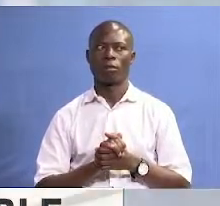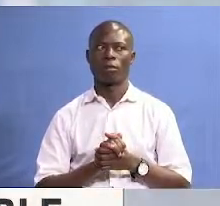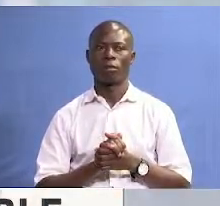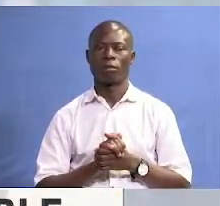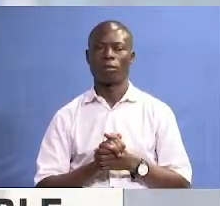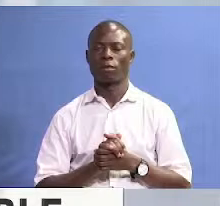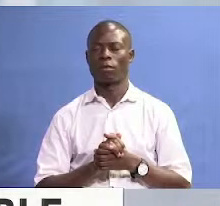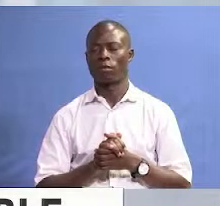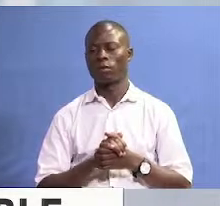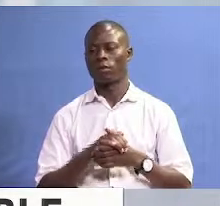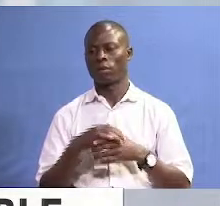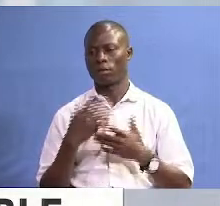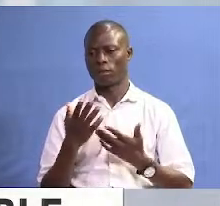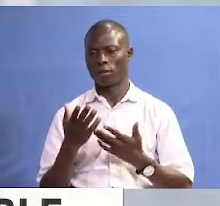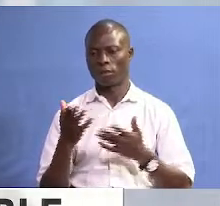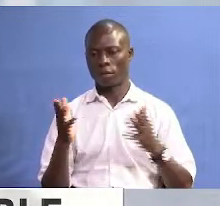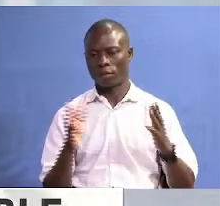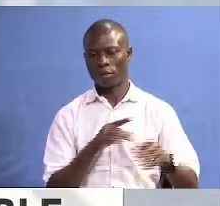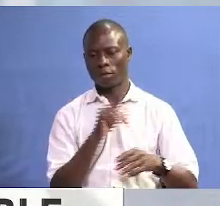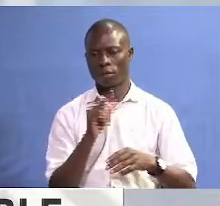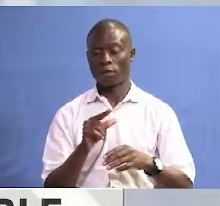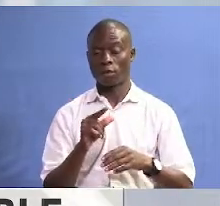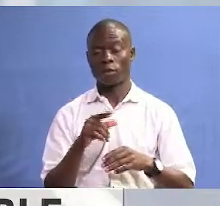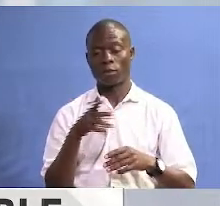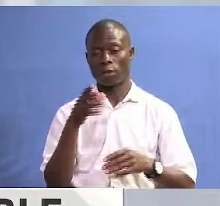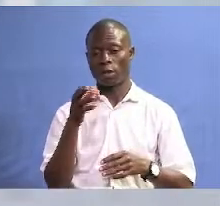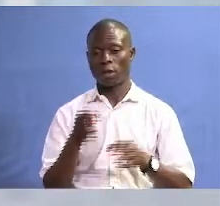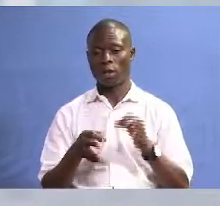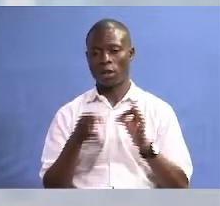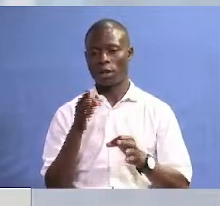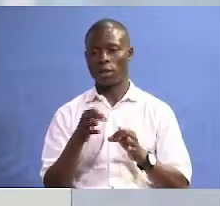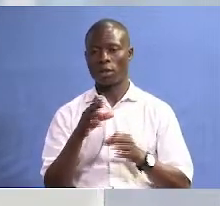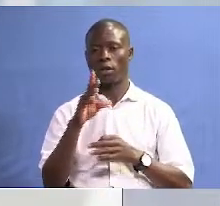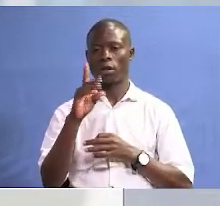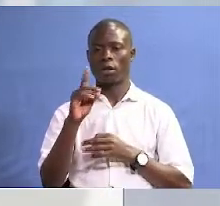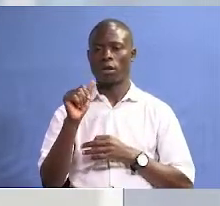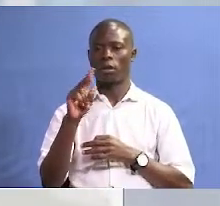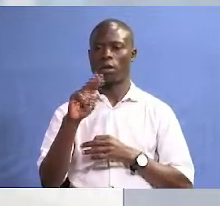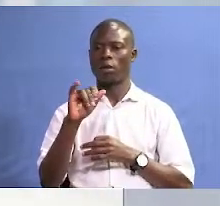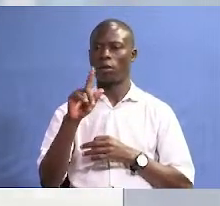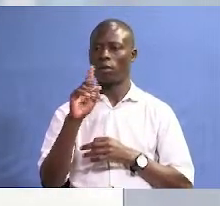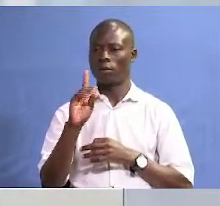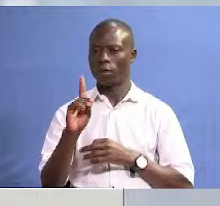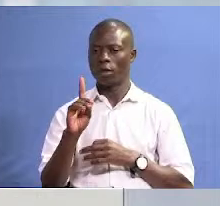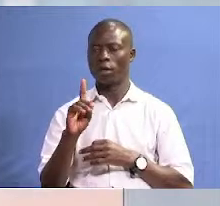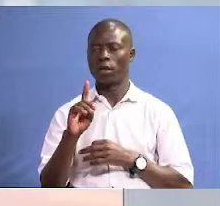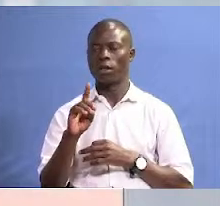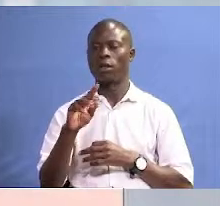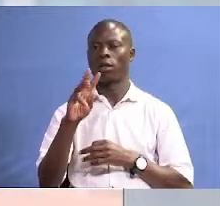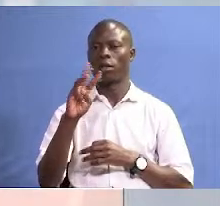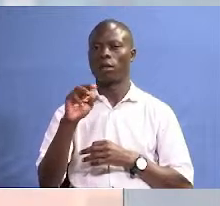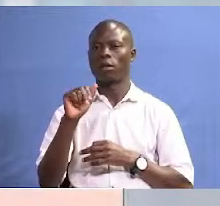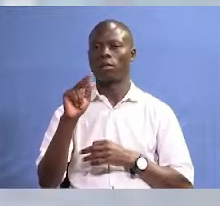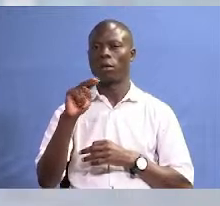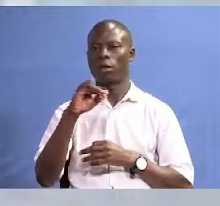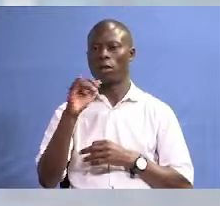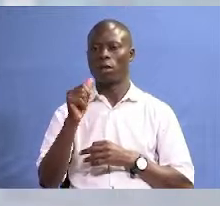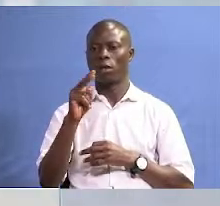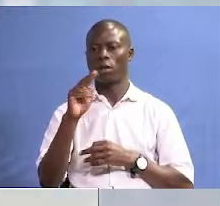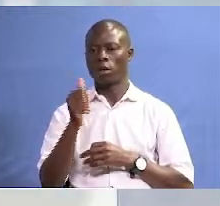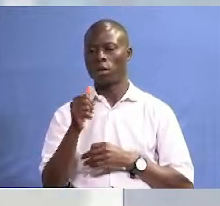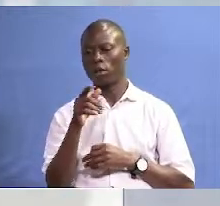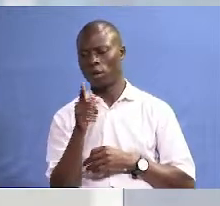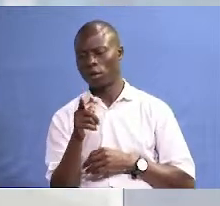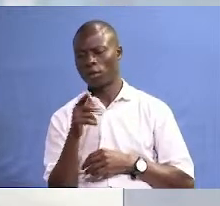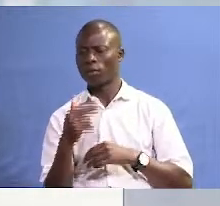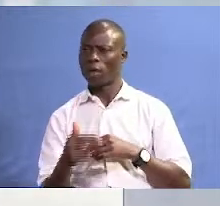And now to a somber mood. Justice David Amilcar Shikomera Majanja, a judge of the High Court of Kenya